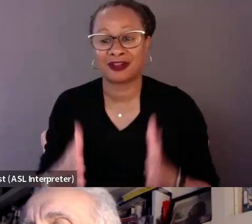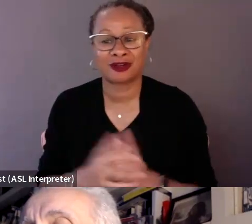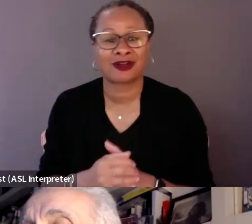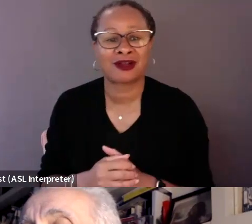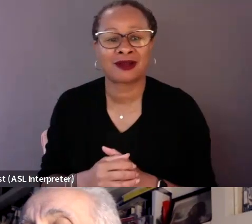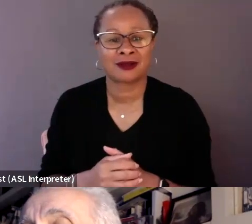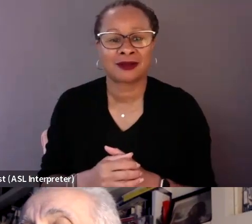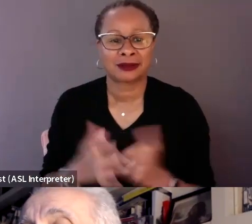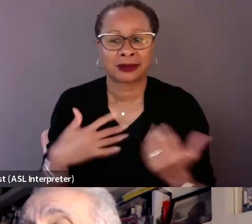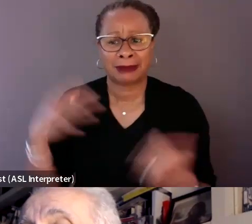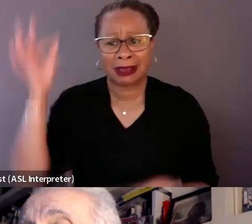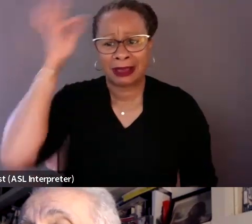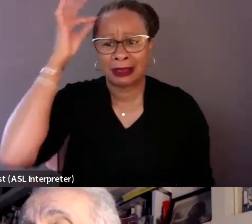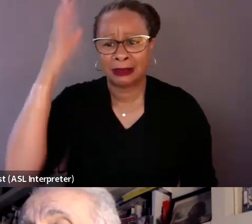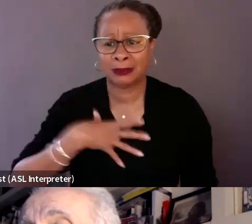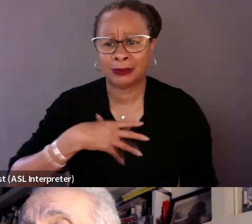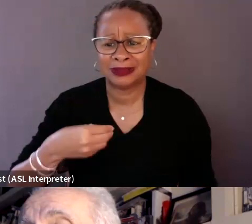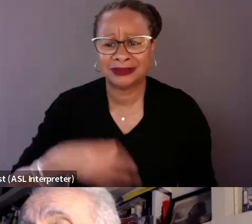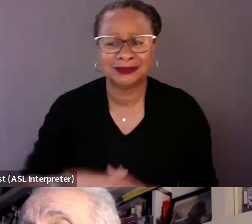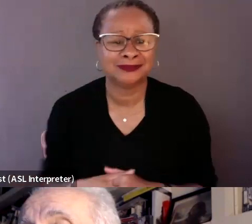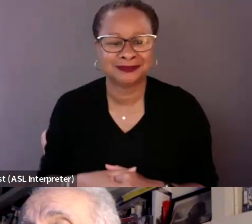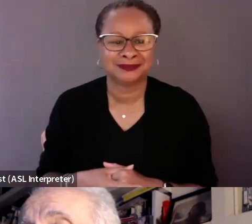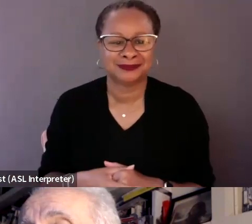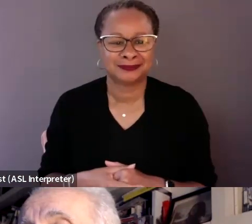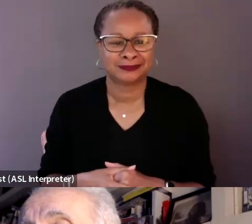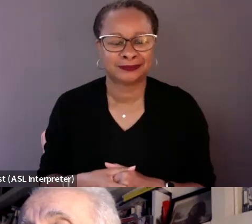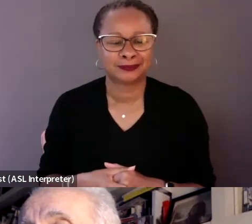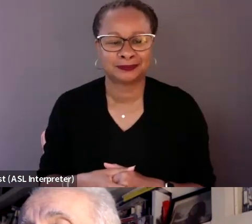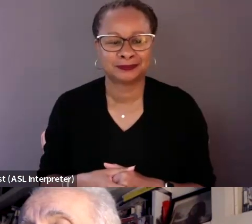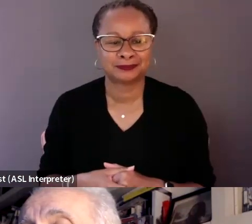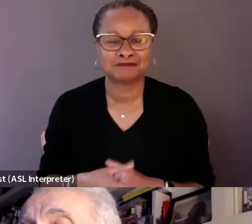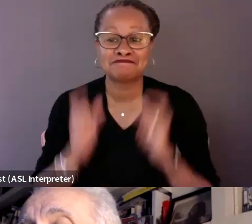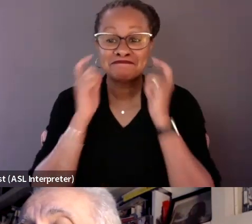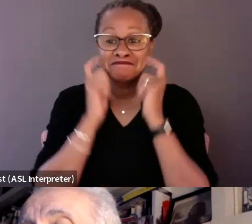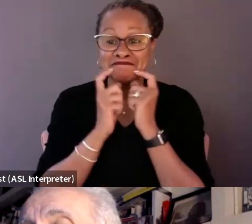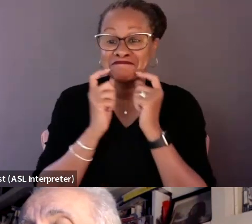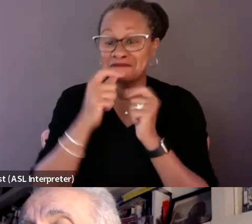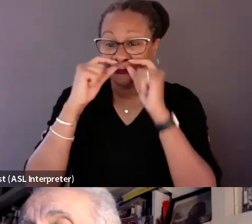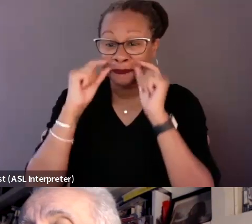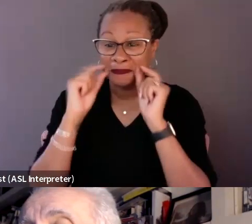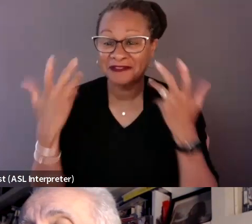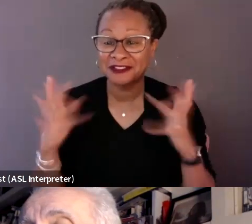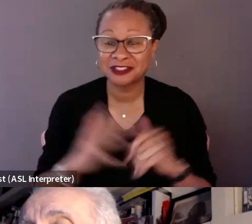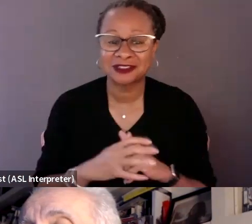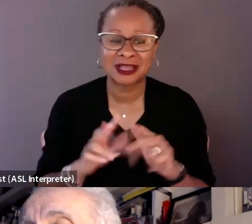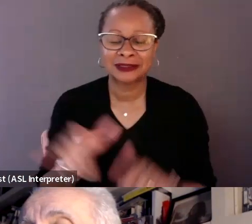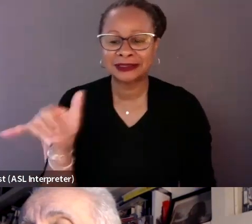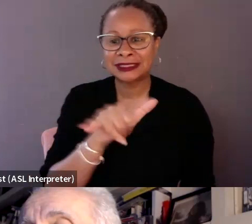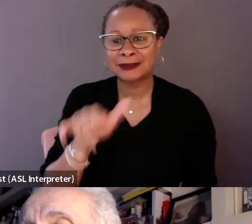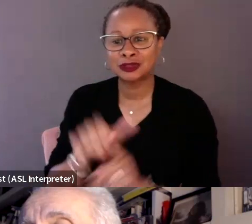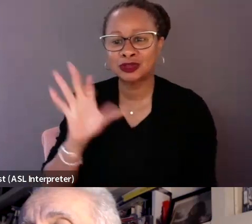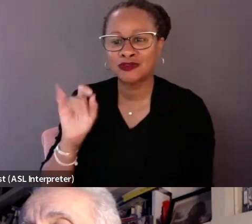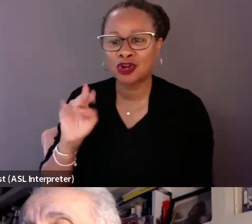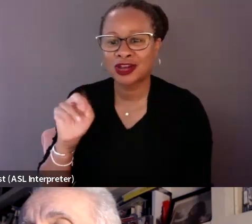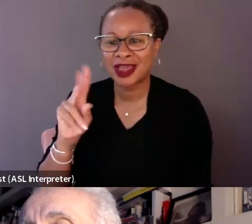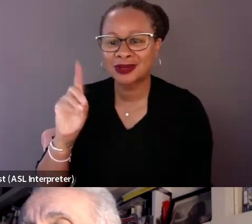My hair is white and I have a beard very similar to Fernando. I